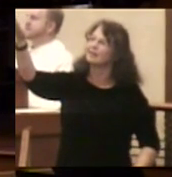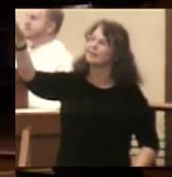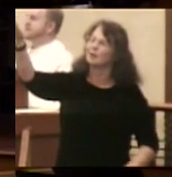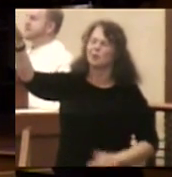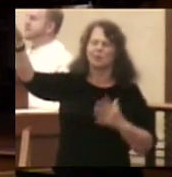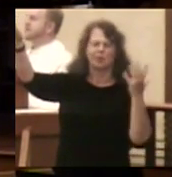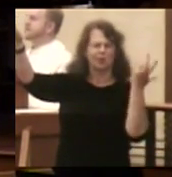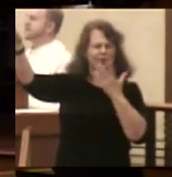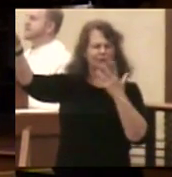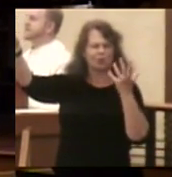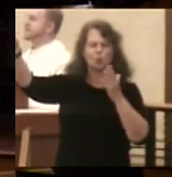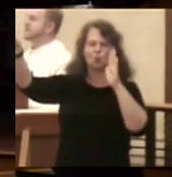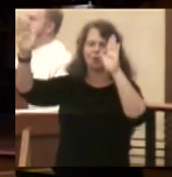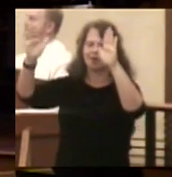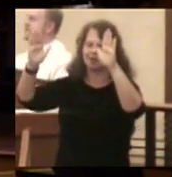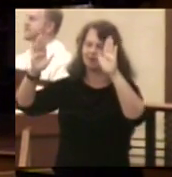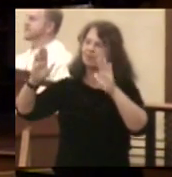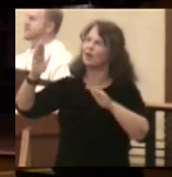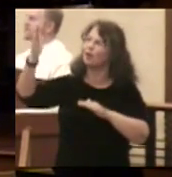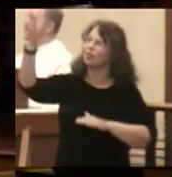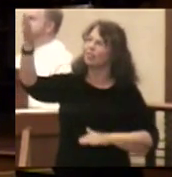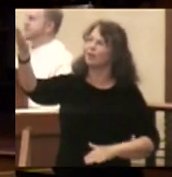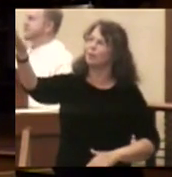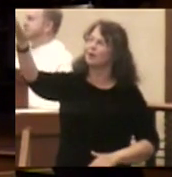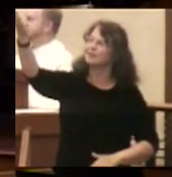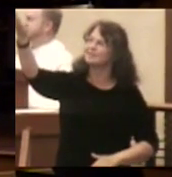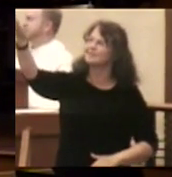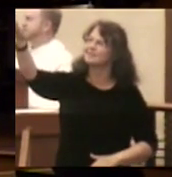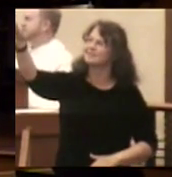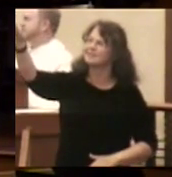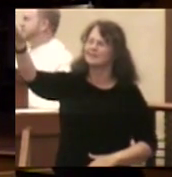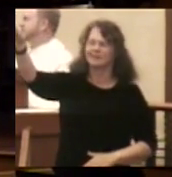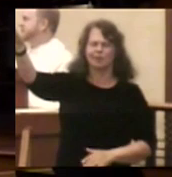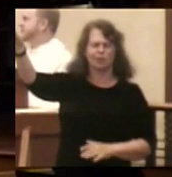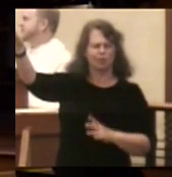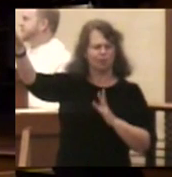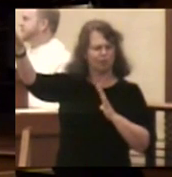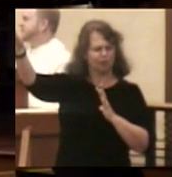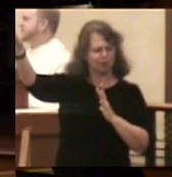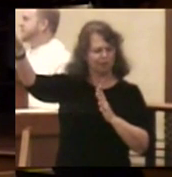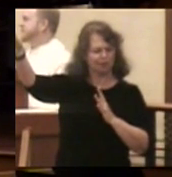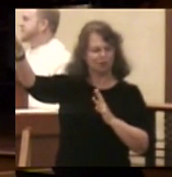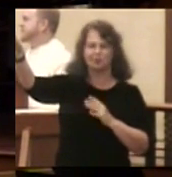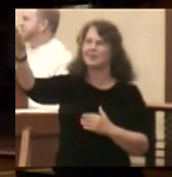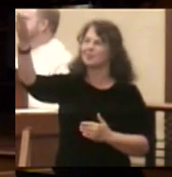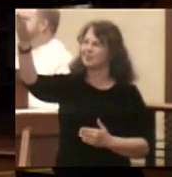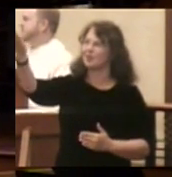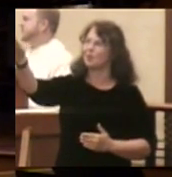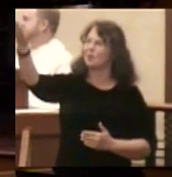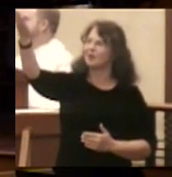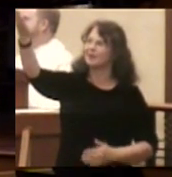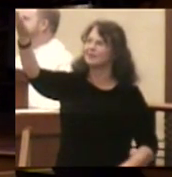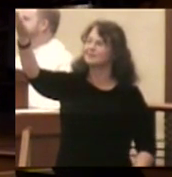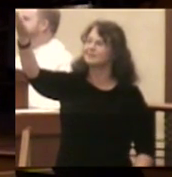How great thou art, how great